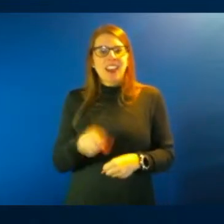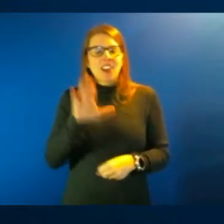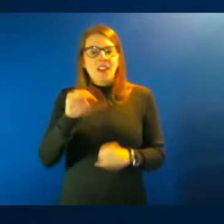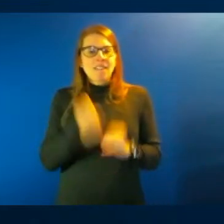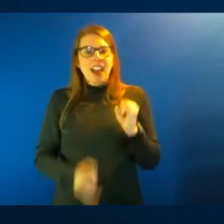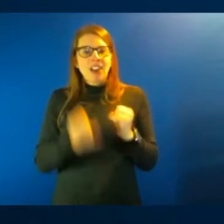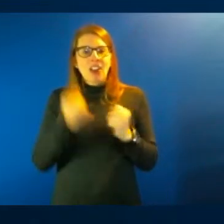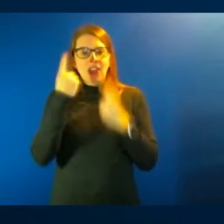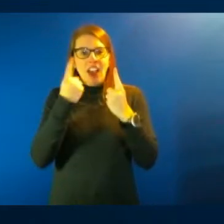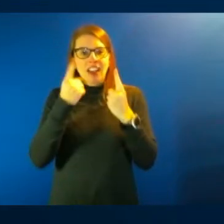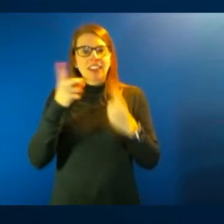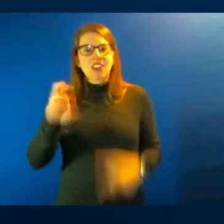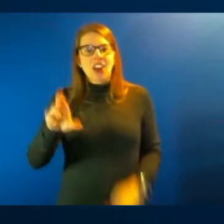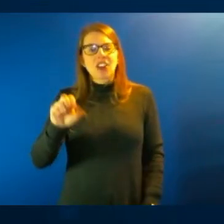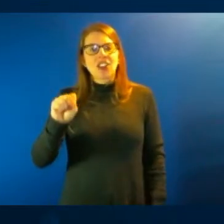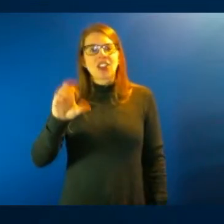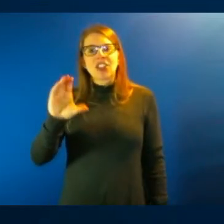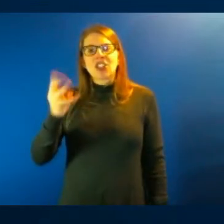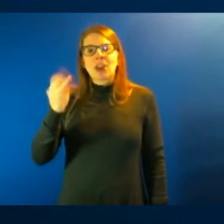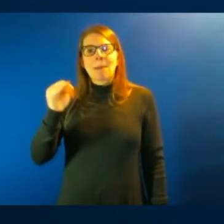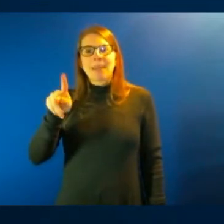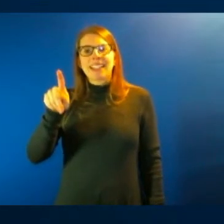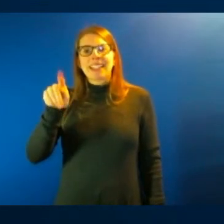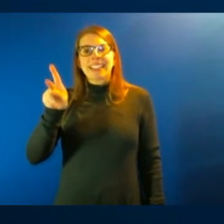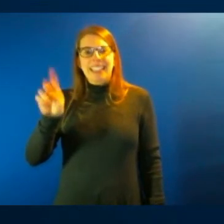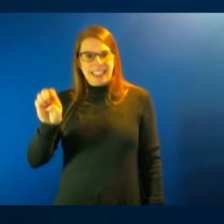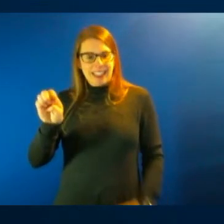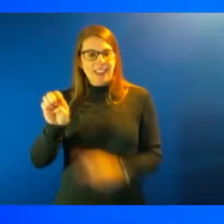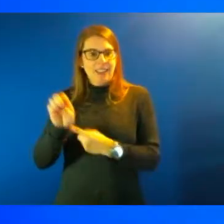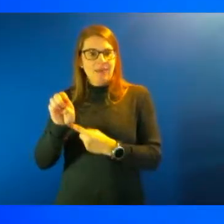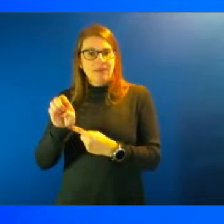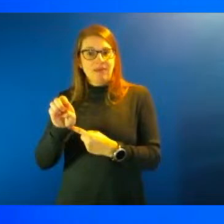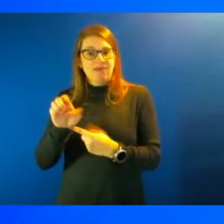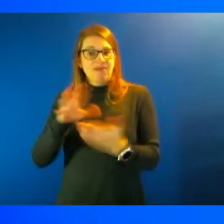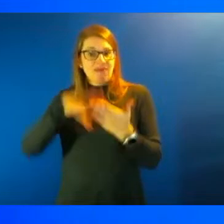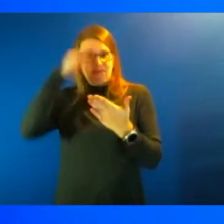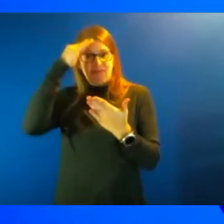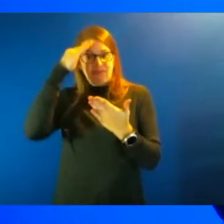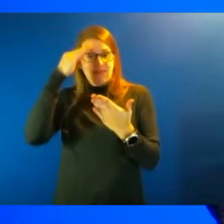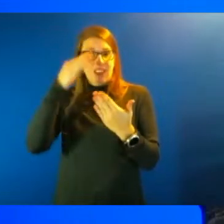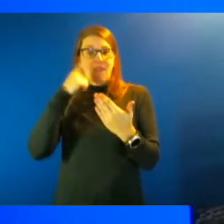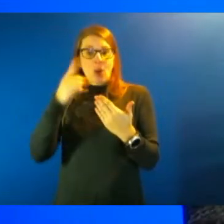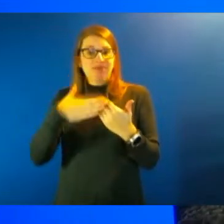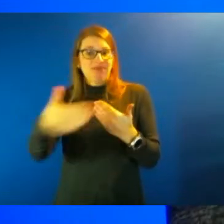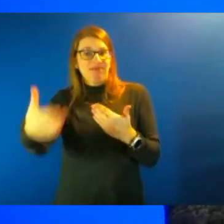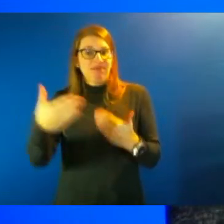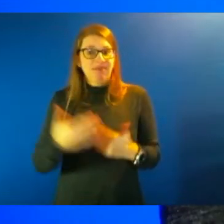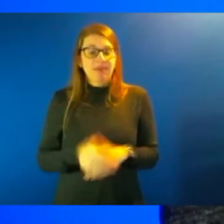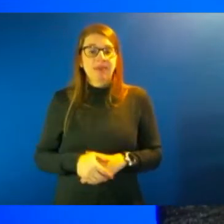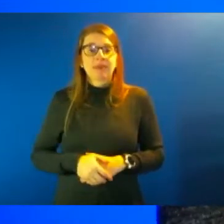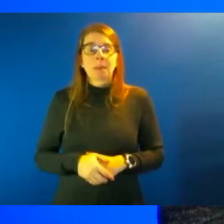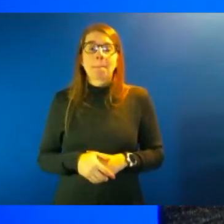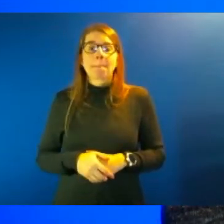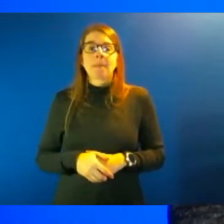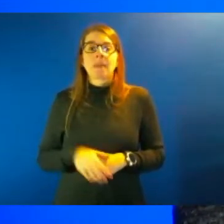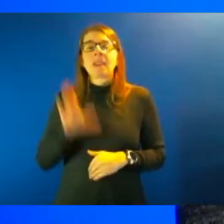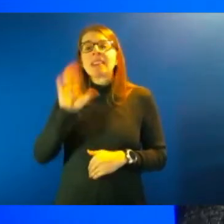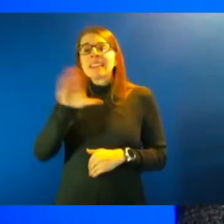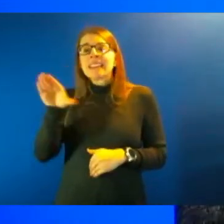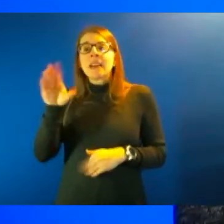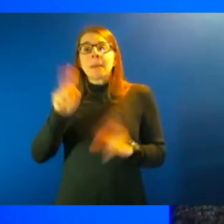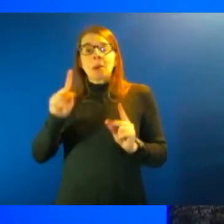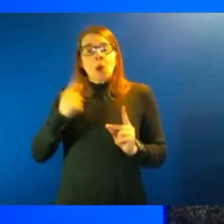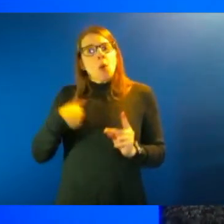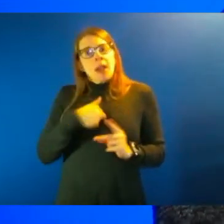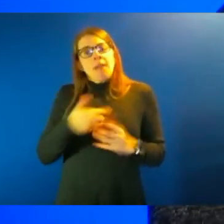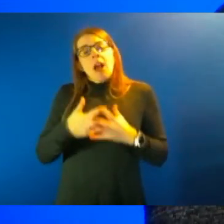Schmidtke. What message do you want us to head out into the weekend with? Well, I guess I would just remind people that, we have a lot of power here we